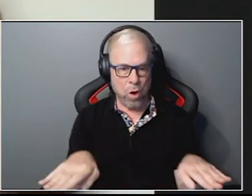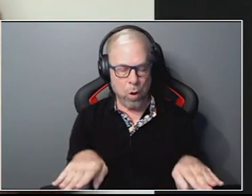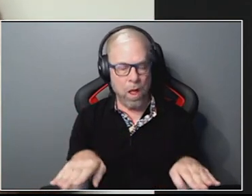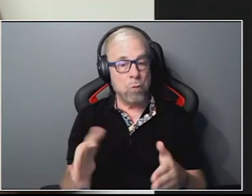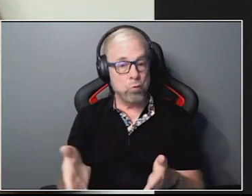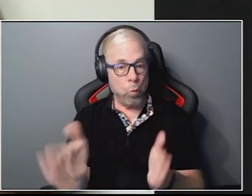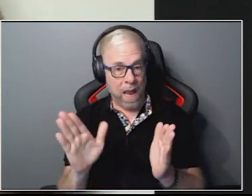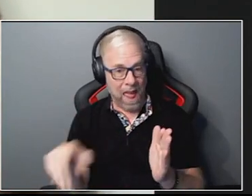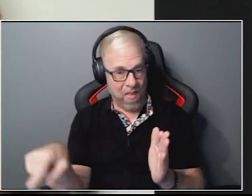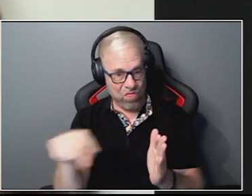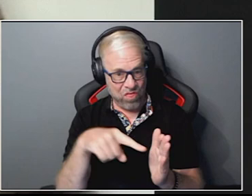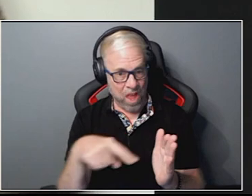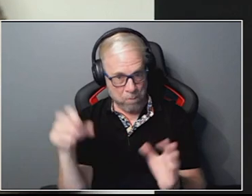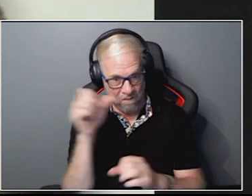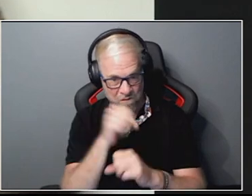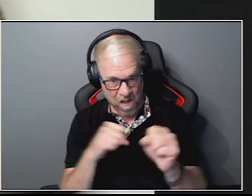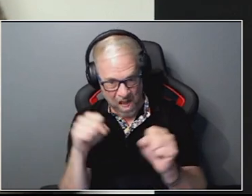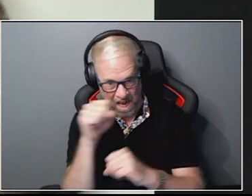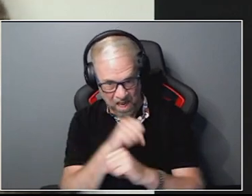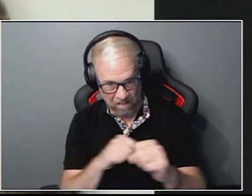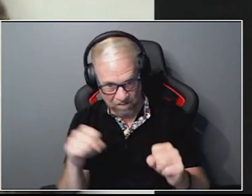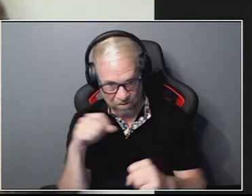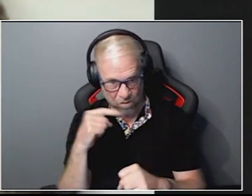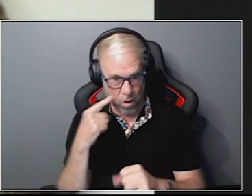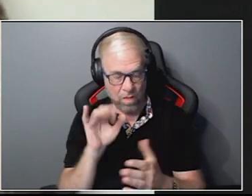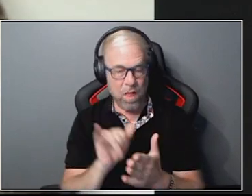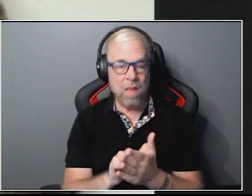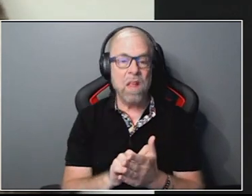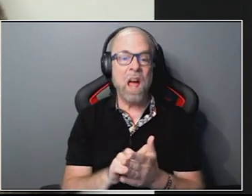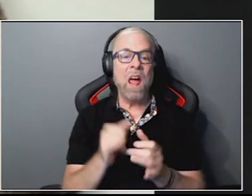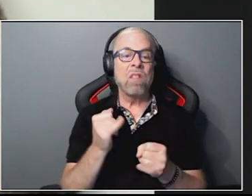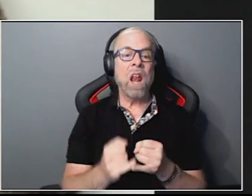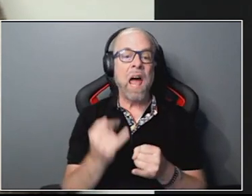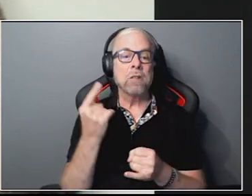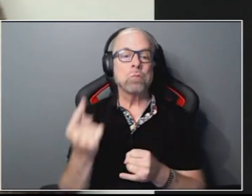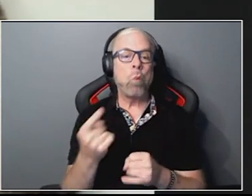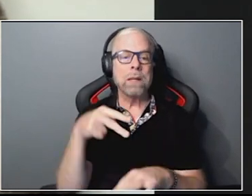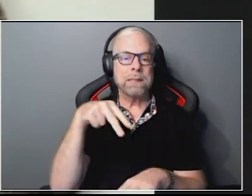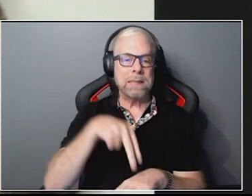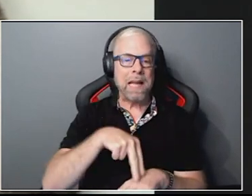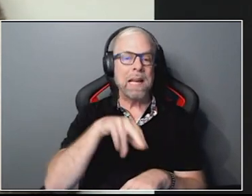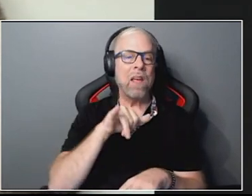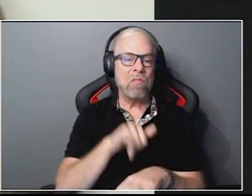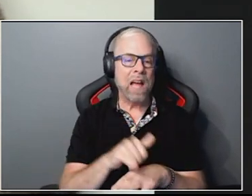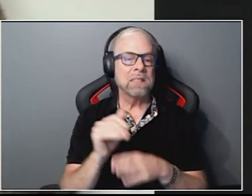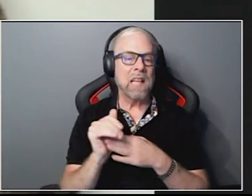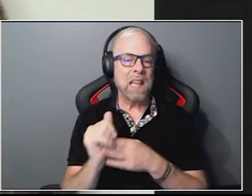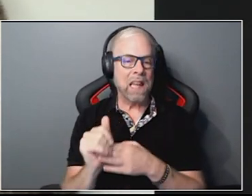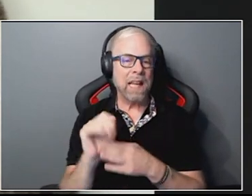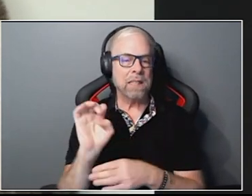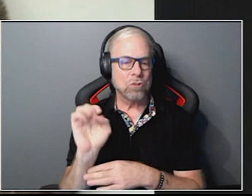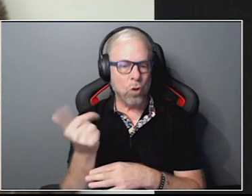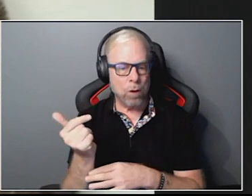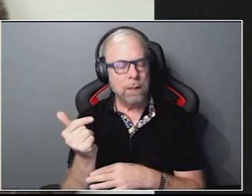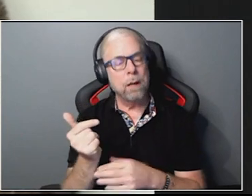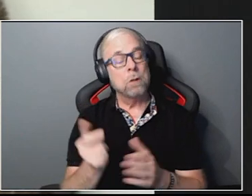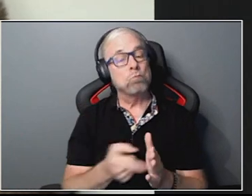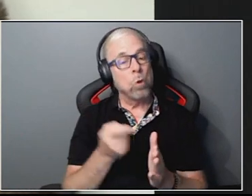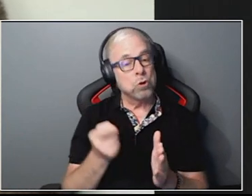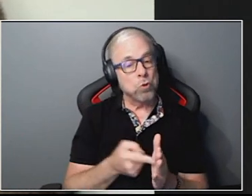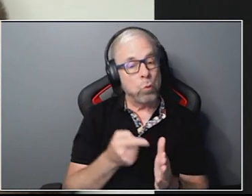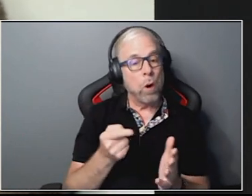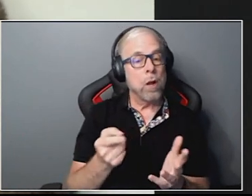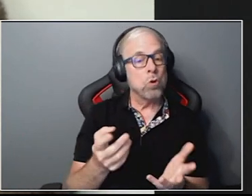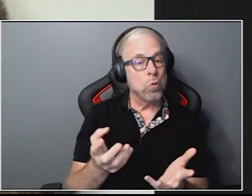it. And the last one standing will be the lead dog. You'll be the lead dog. And every now and then you'll get a female dog that wants to try